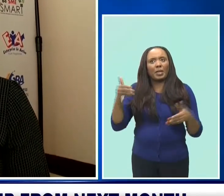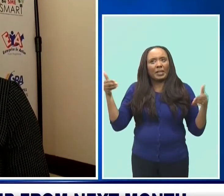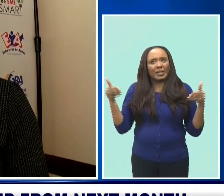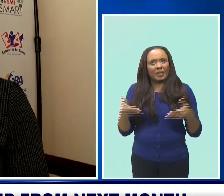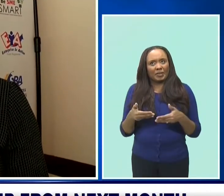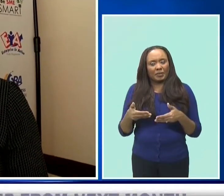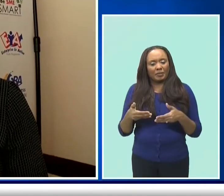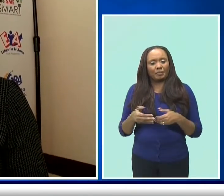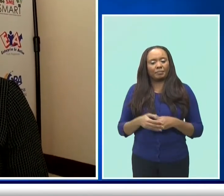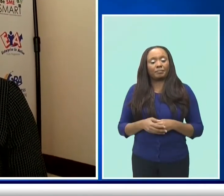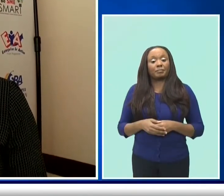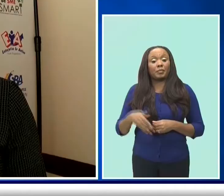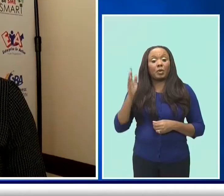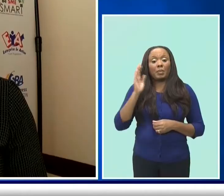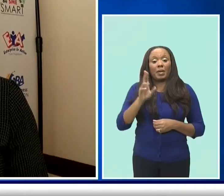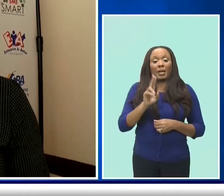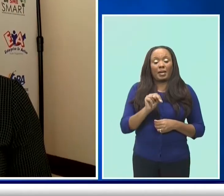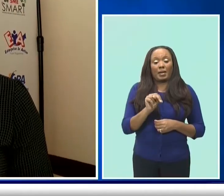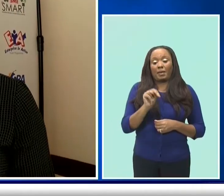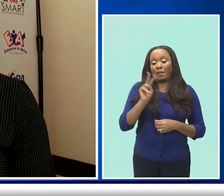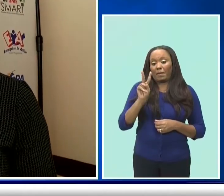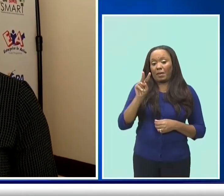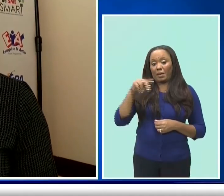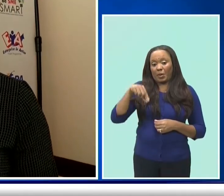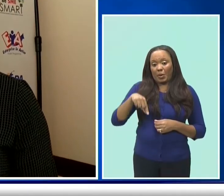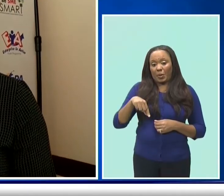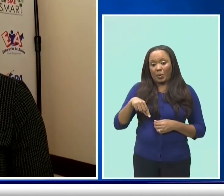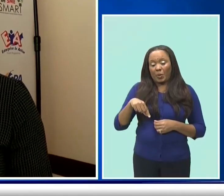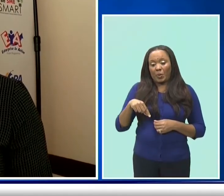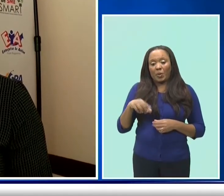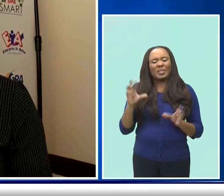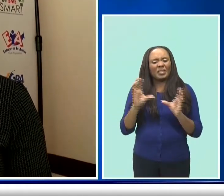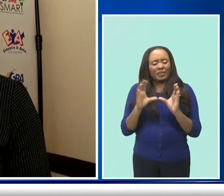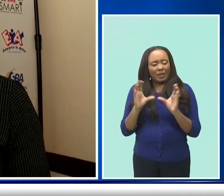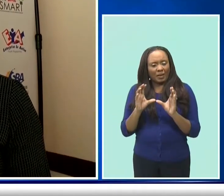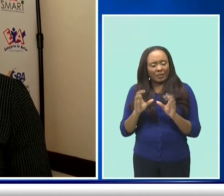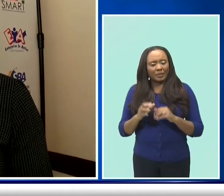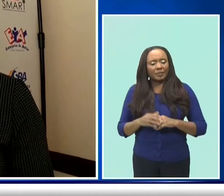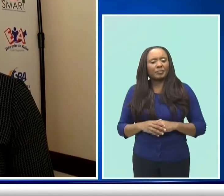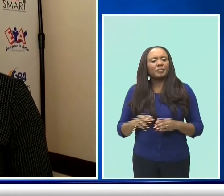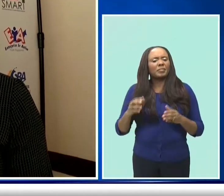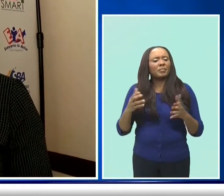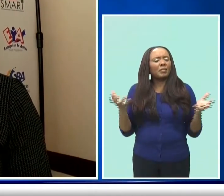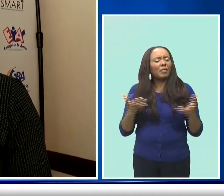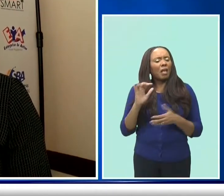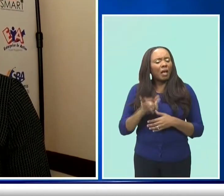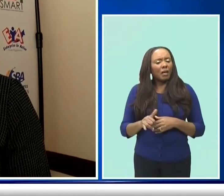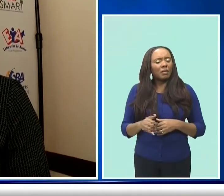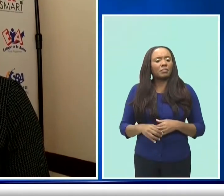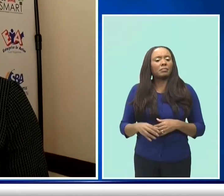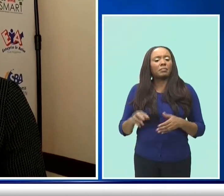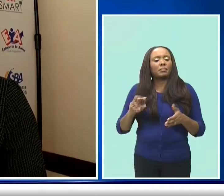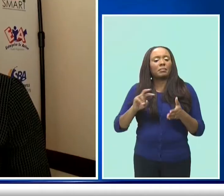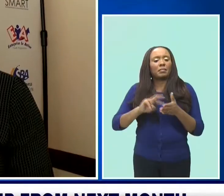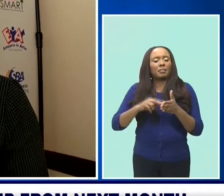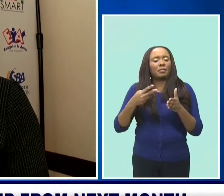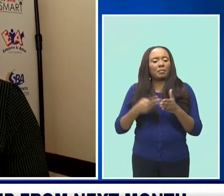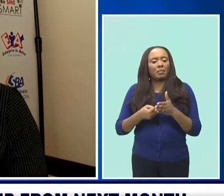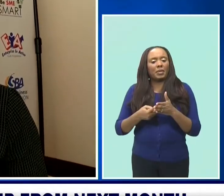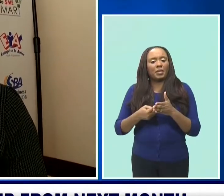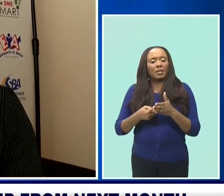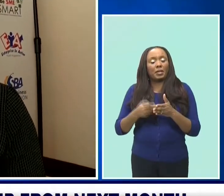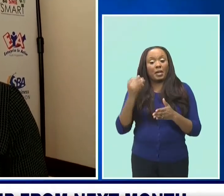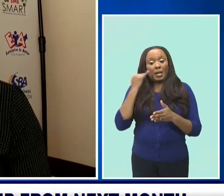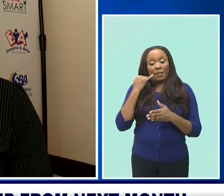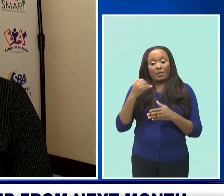introducing as NVQ, a National Vocational Qualification, which will take our children now to receive